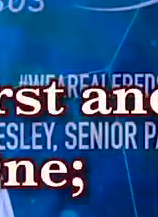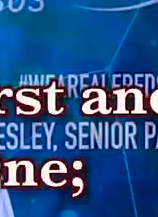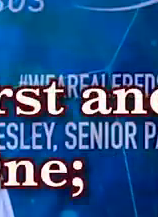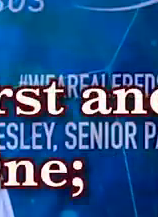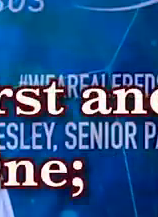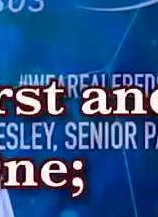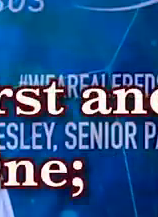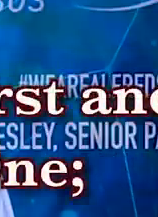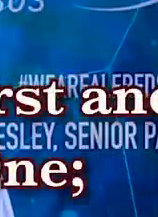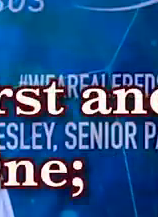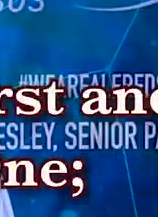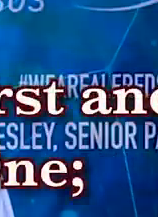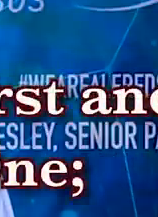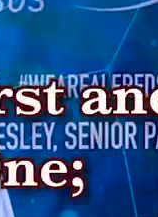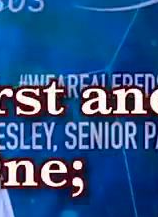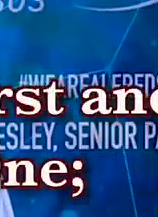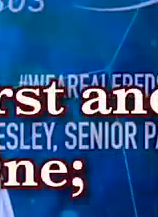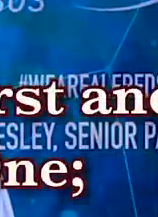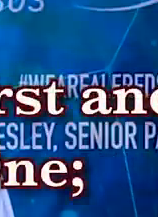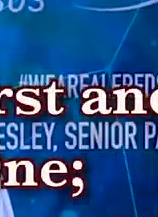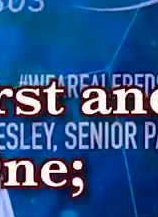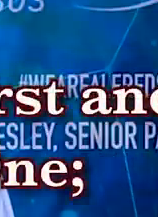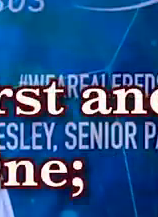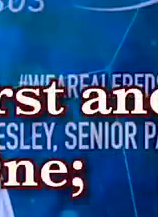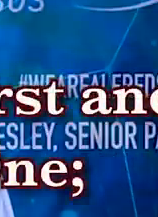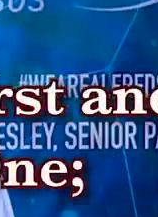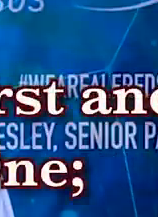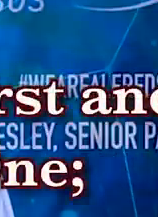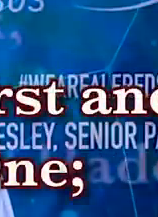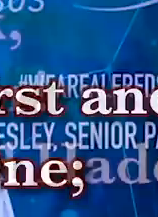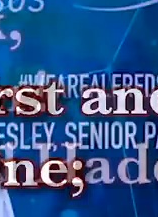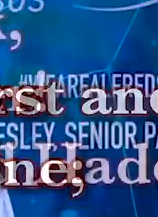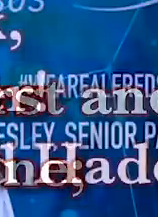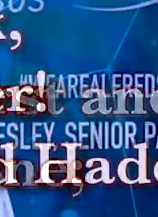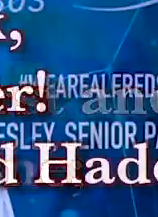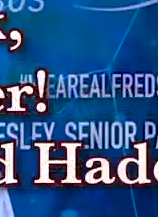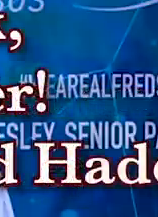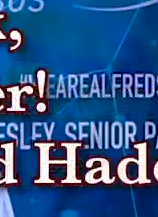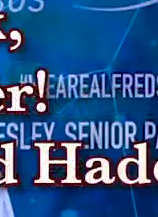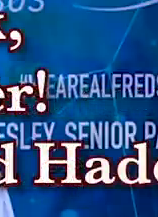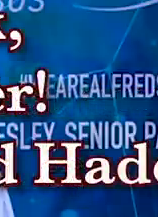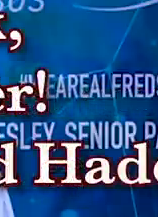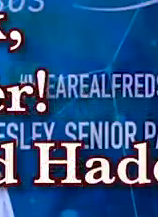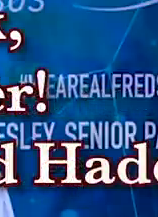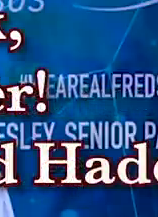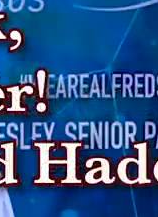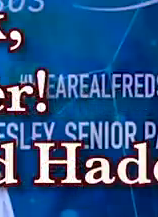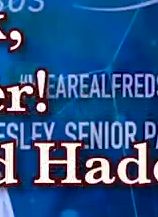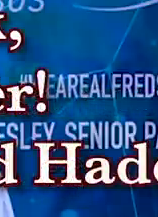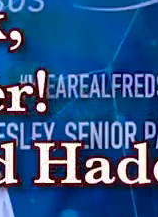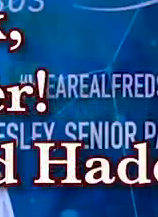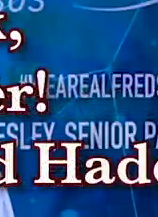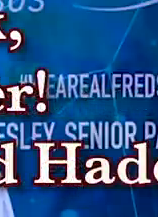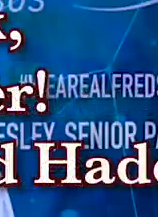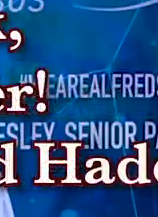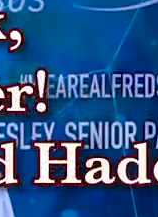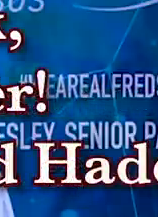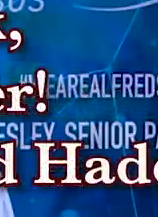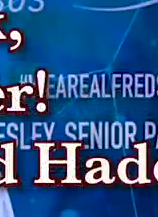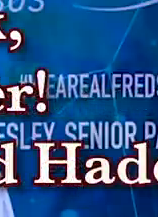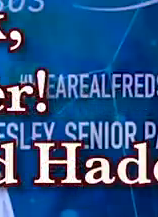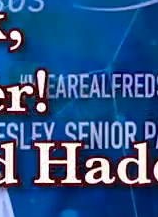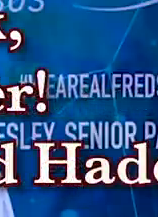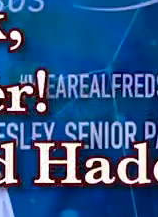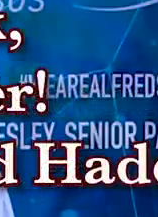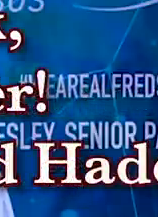the first and the last. I am the living one. I was dead and now I am